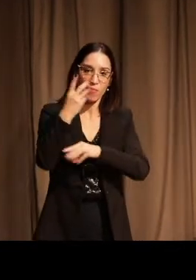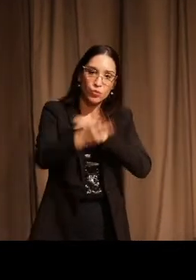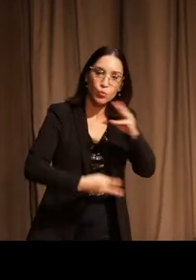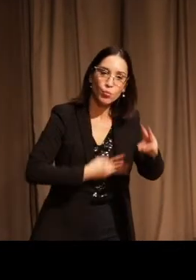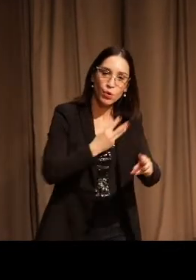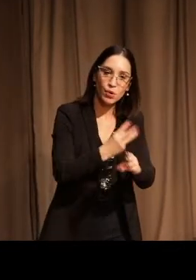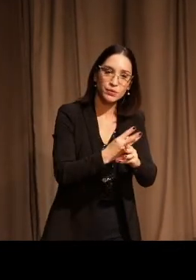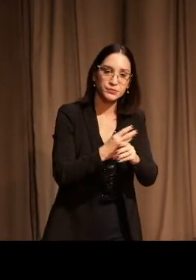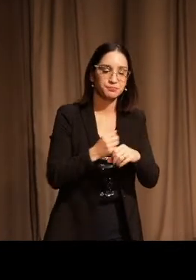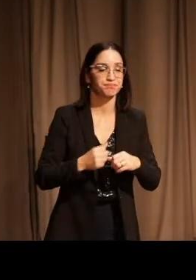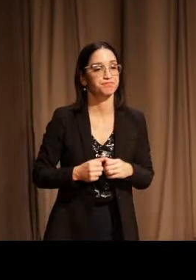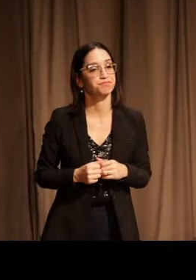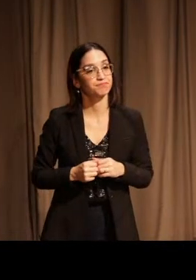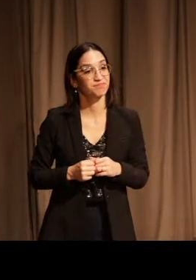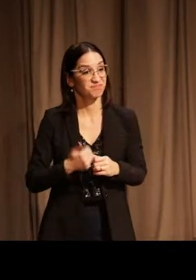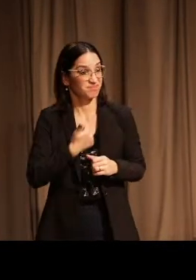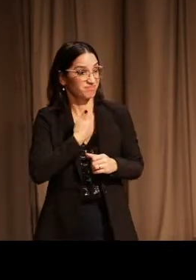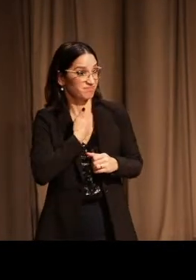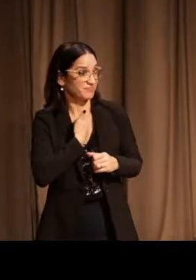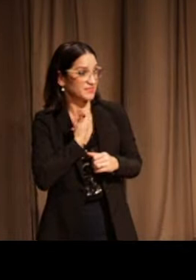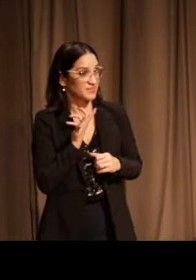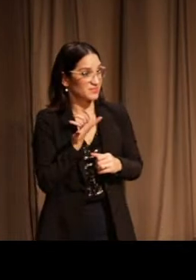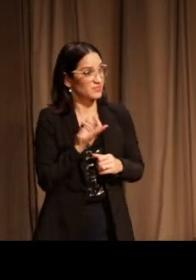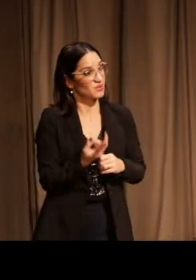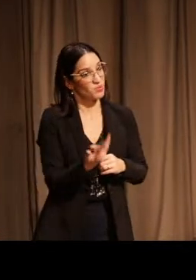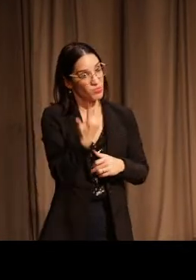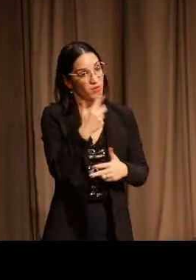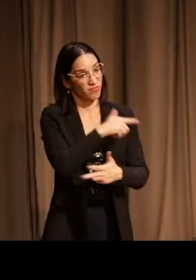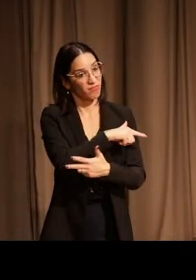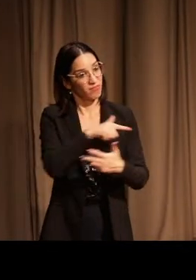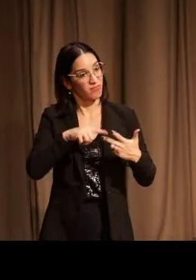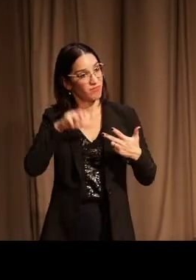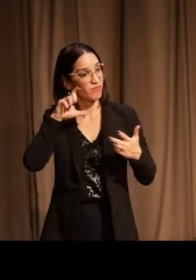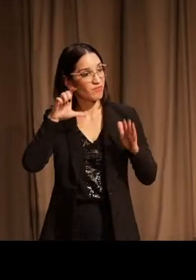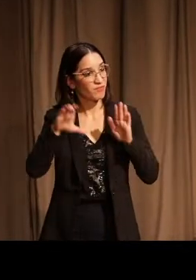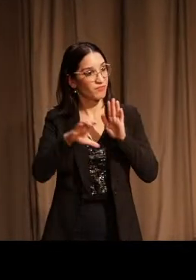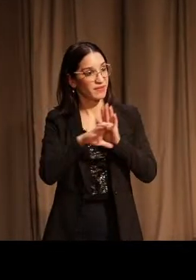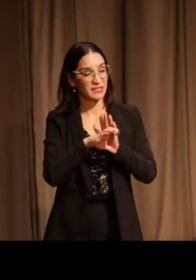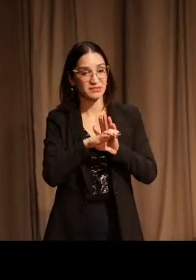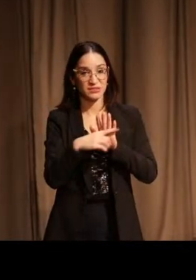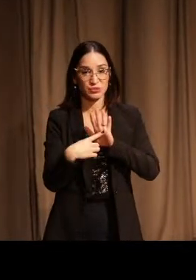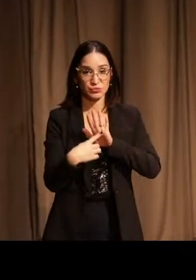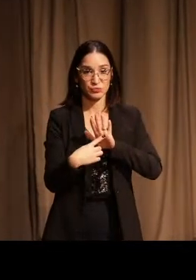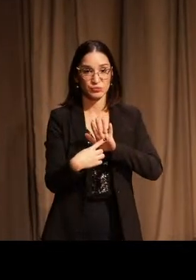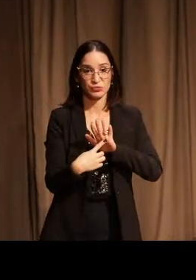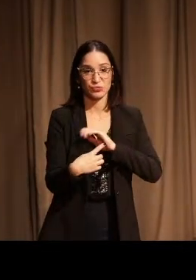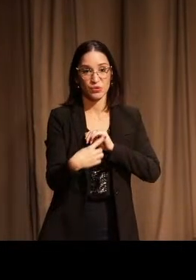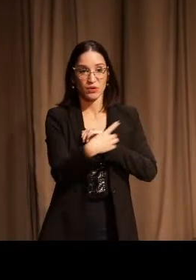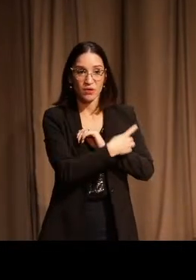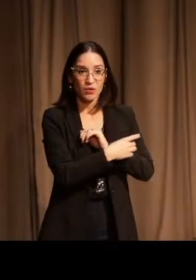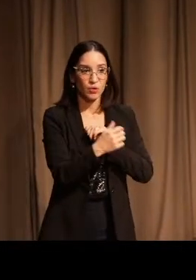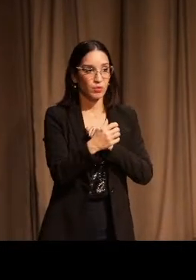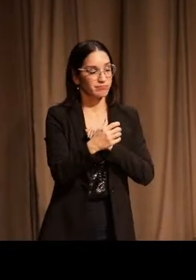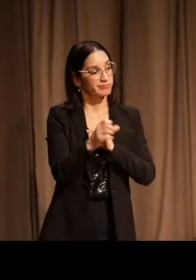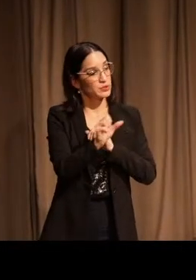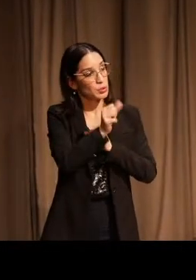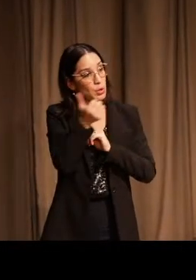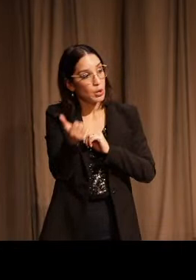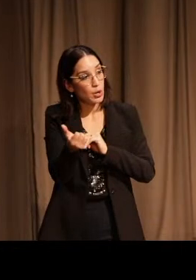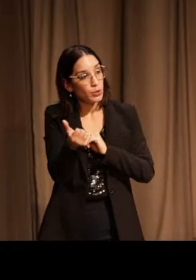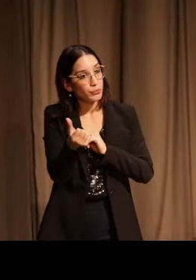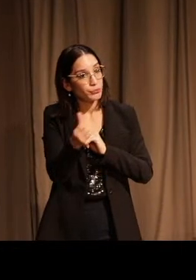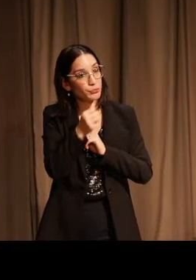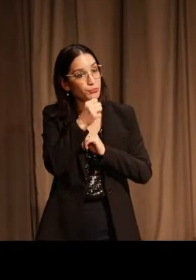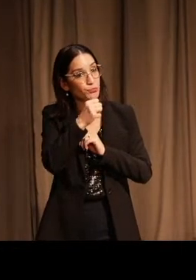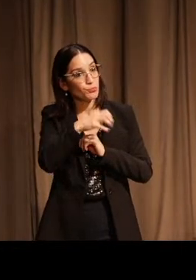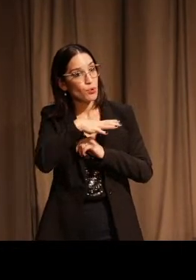And well, I add myself as one of the three faces, joined with other women in the environmental